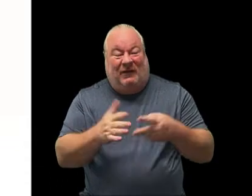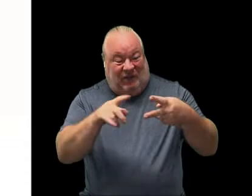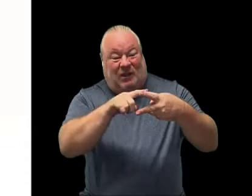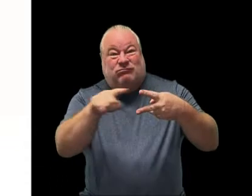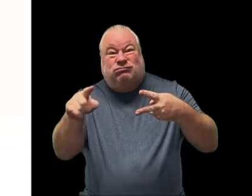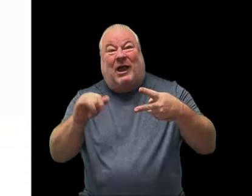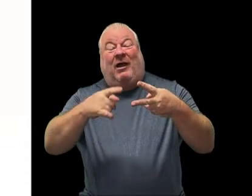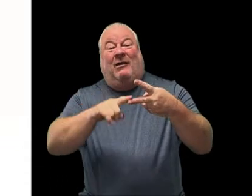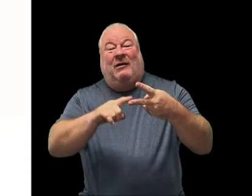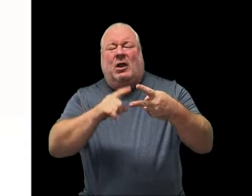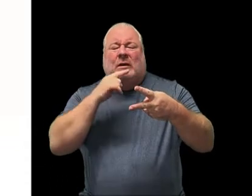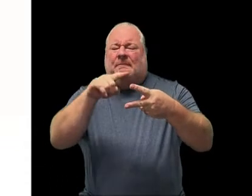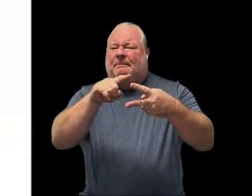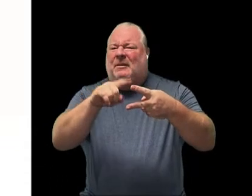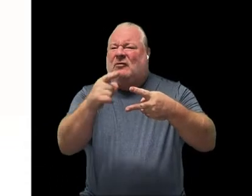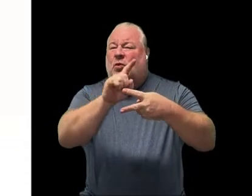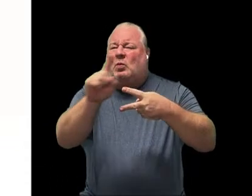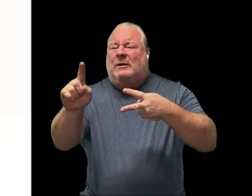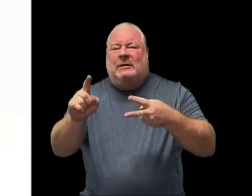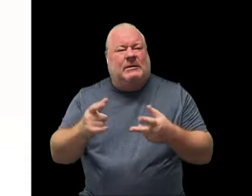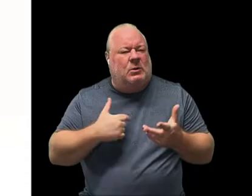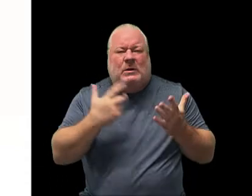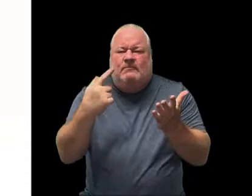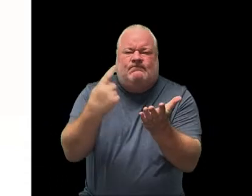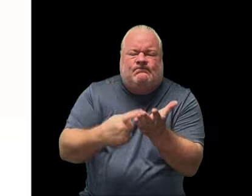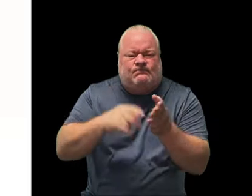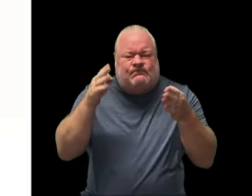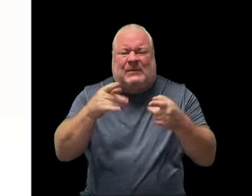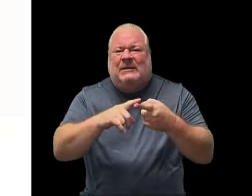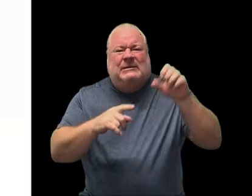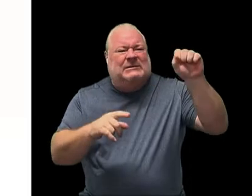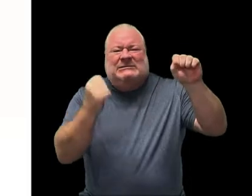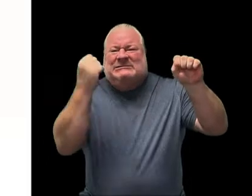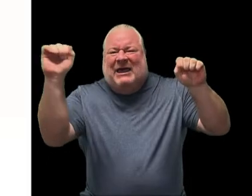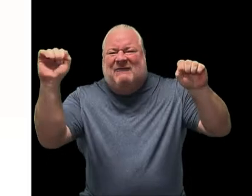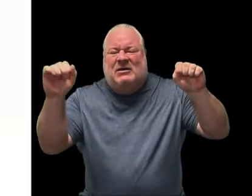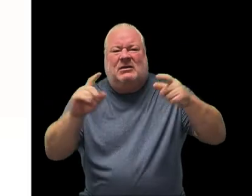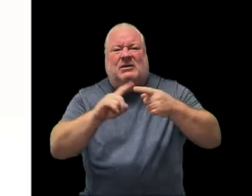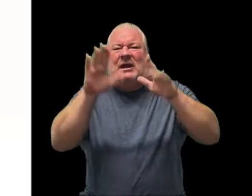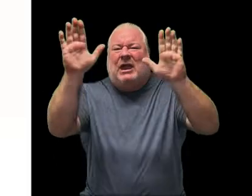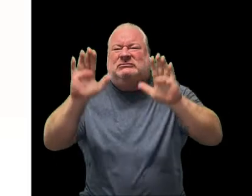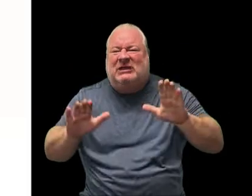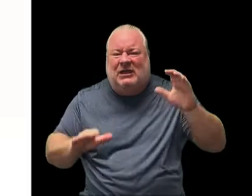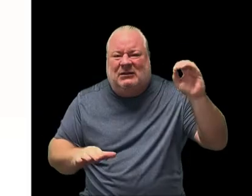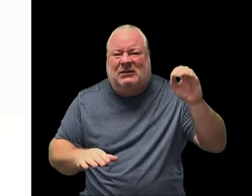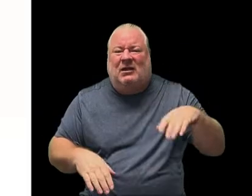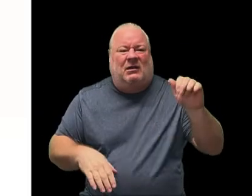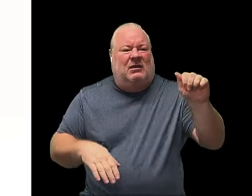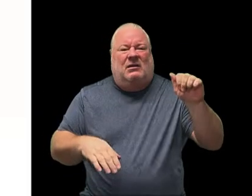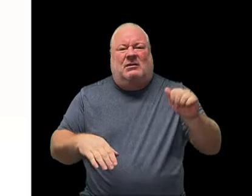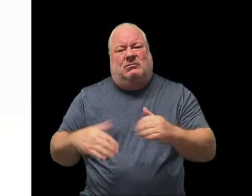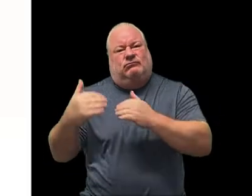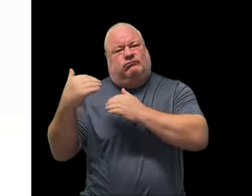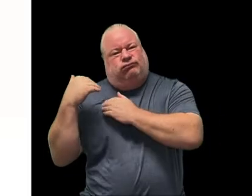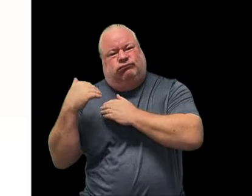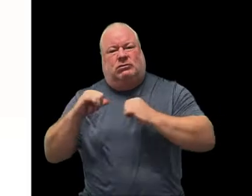we really focused on what it means to be safe, outstanding, accountable, and